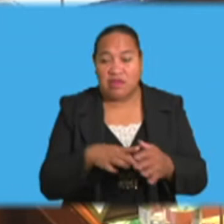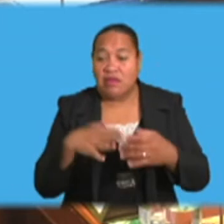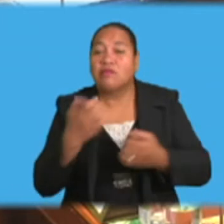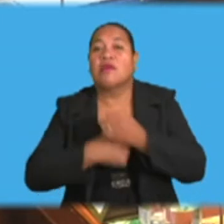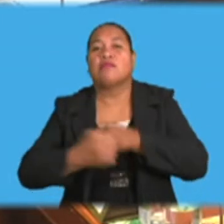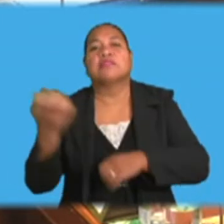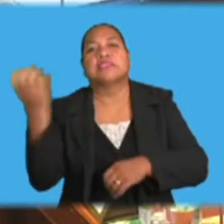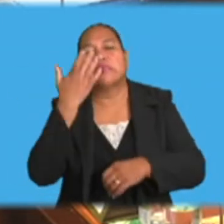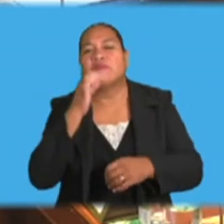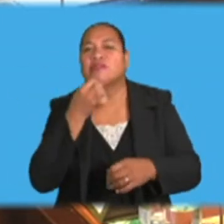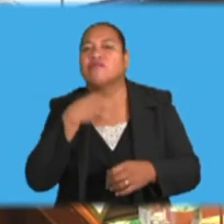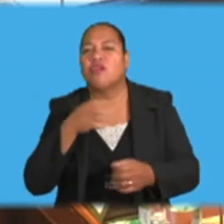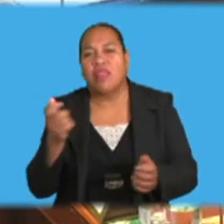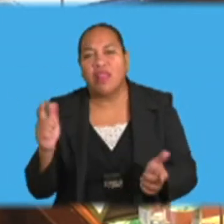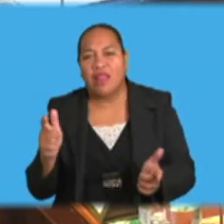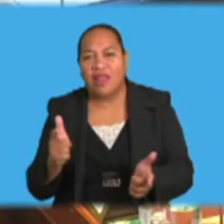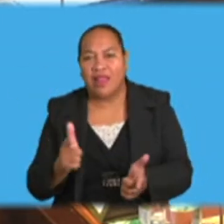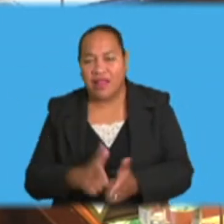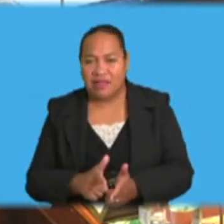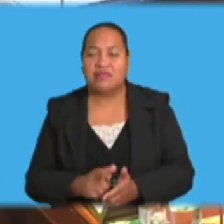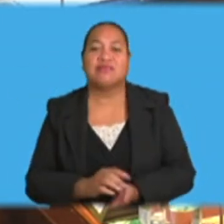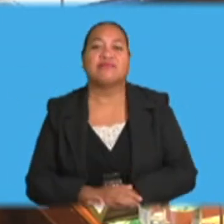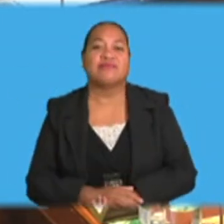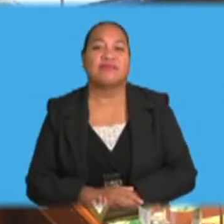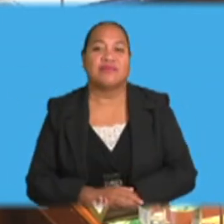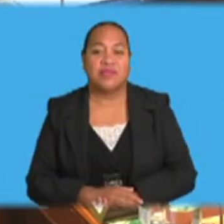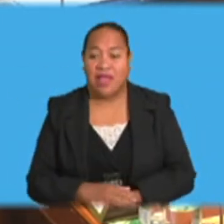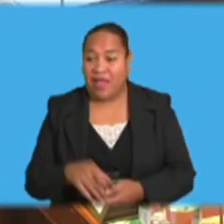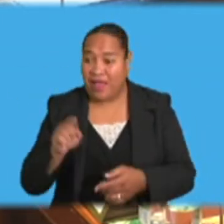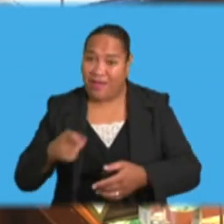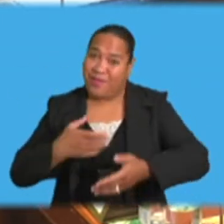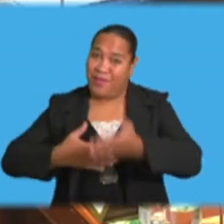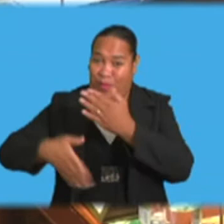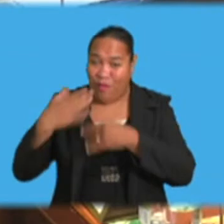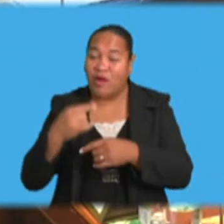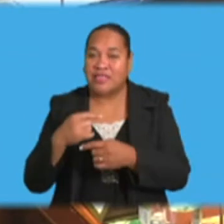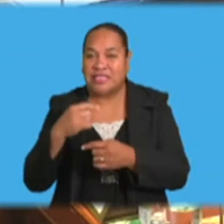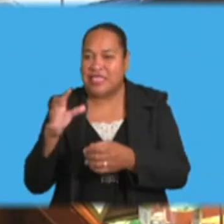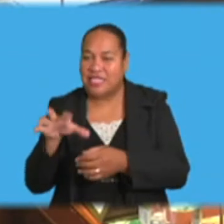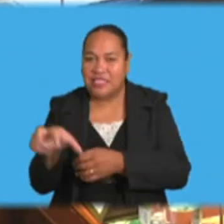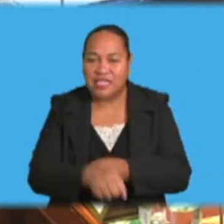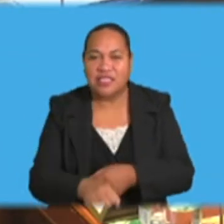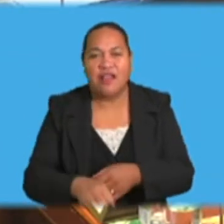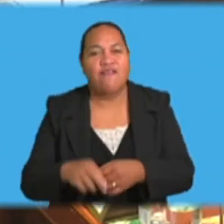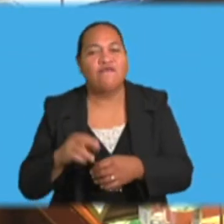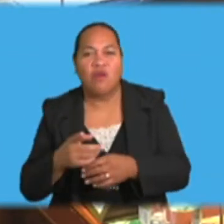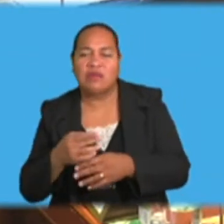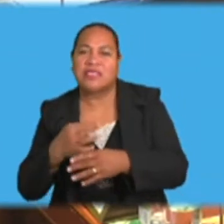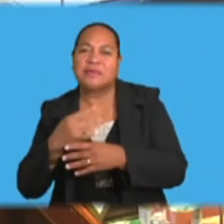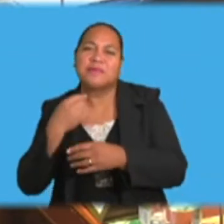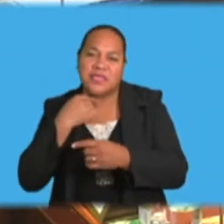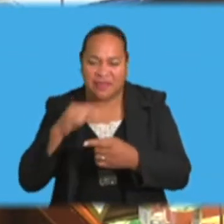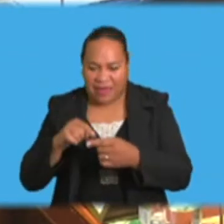endangered. While turtles were traded not only for its meat, derivatives and artifacts, it